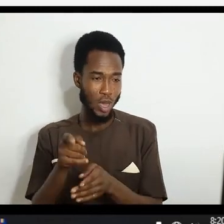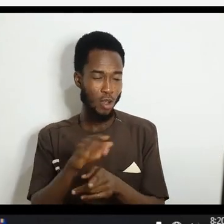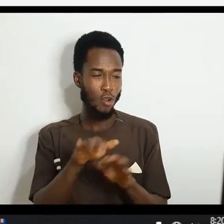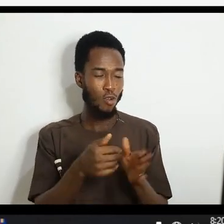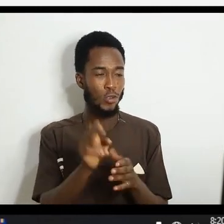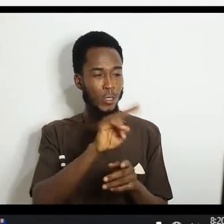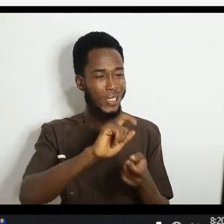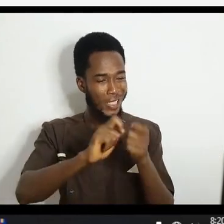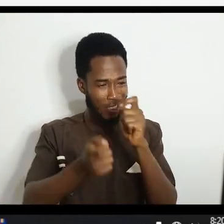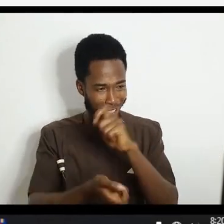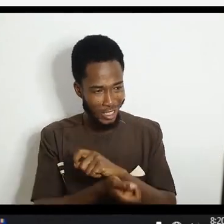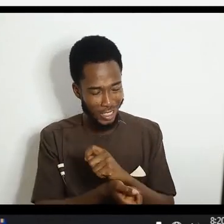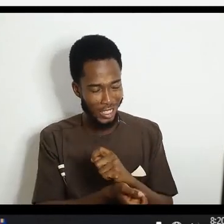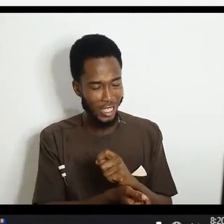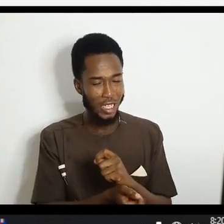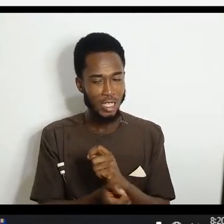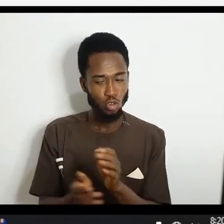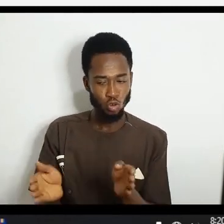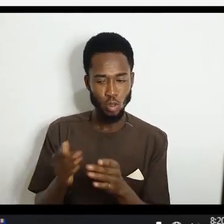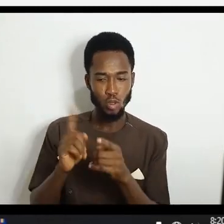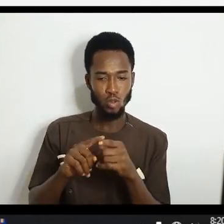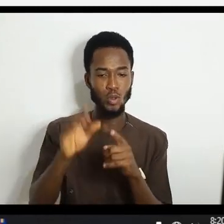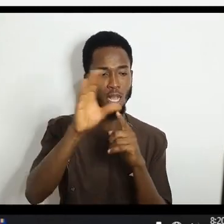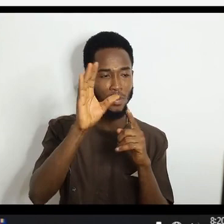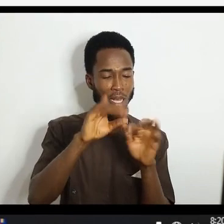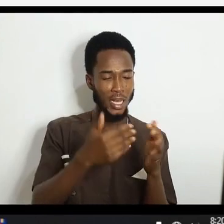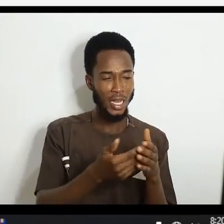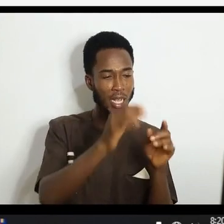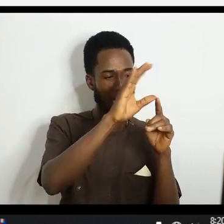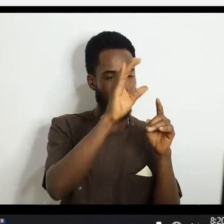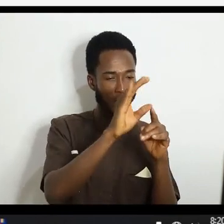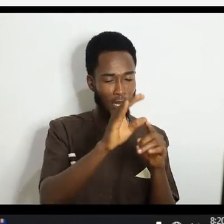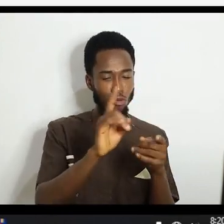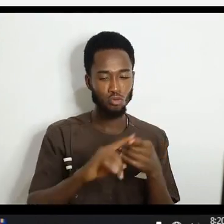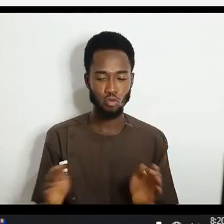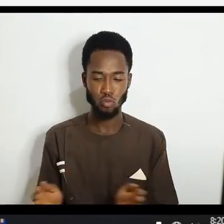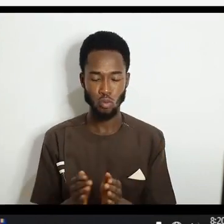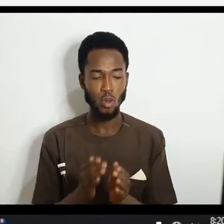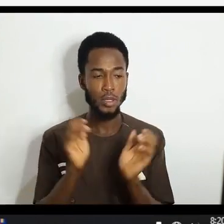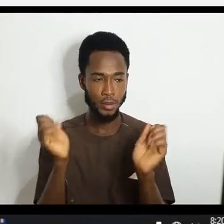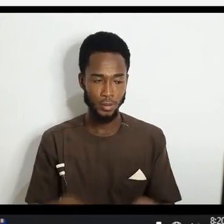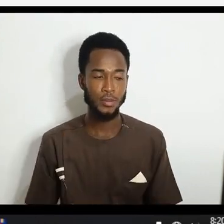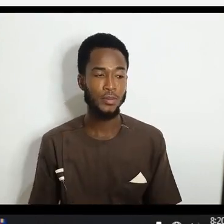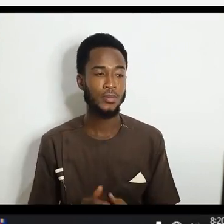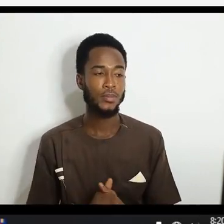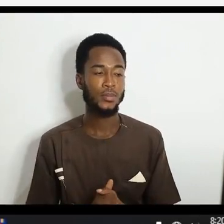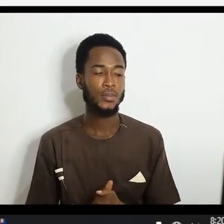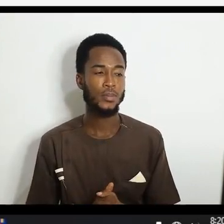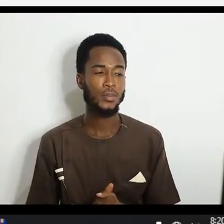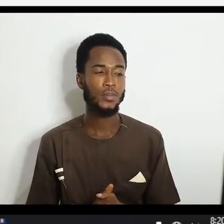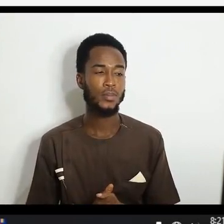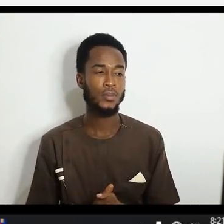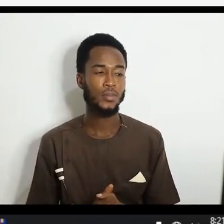to change small letters into capital letters, and you can make changes to your sentence.